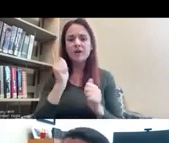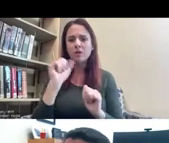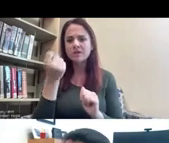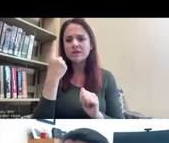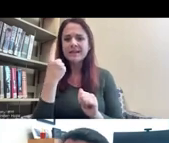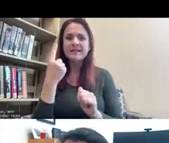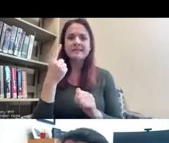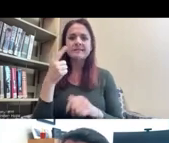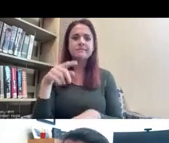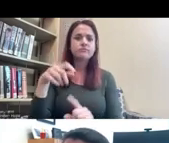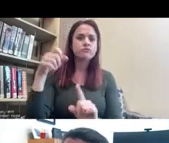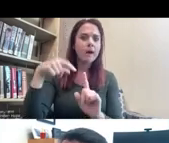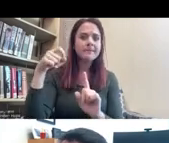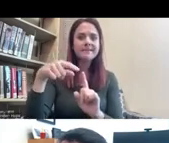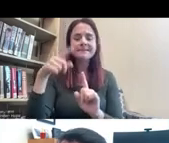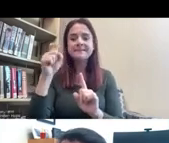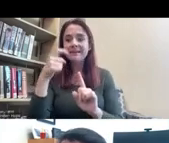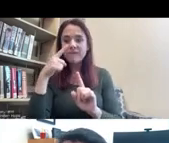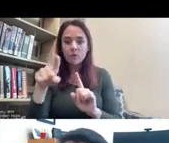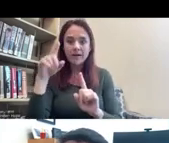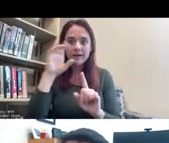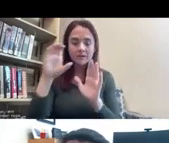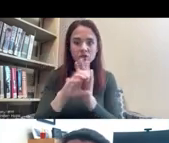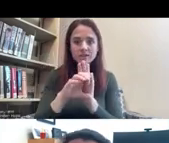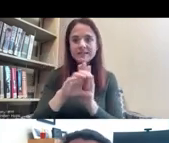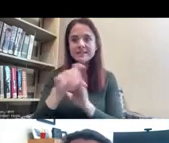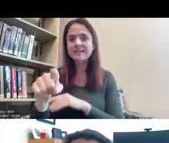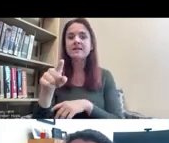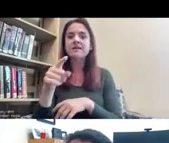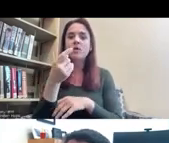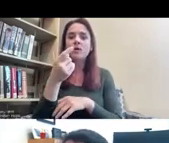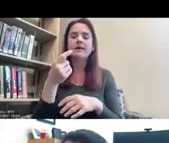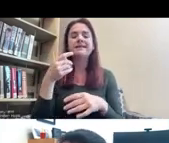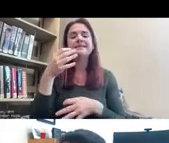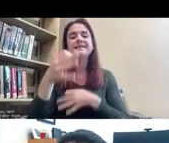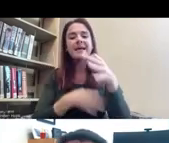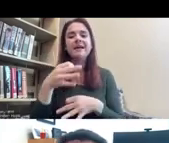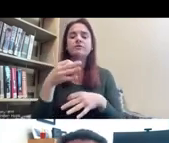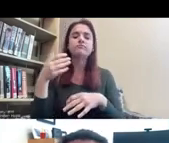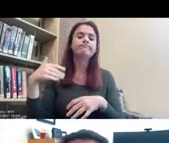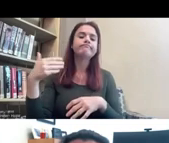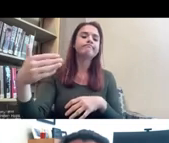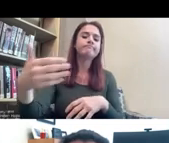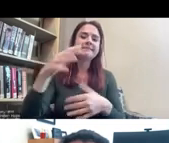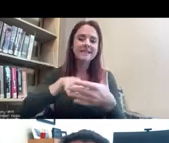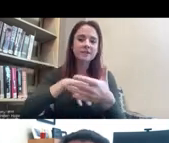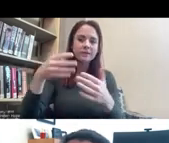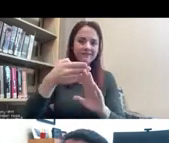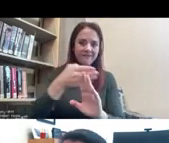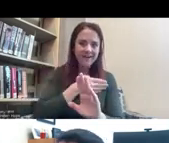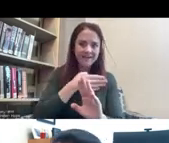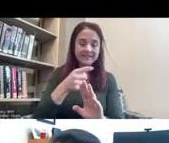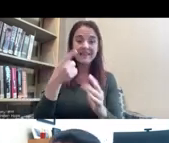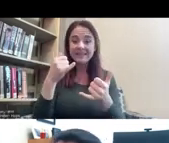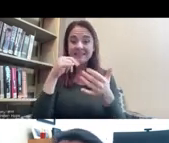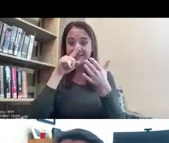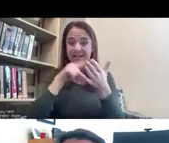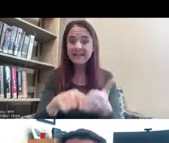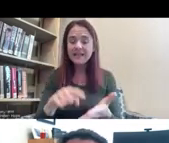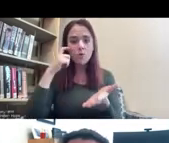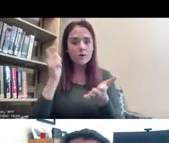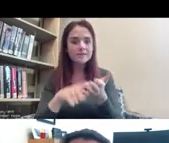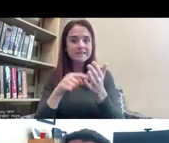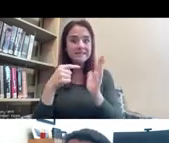imaging versus routine schedule or interval imaging. And in this study, they found that the symptom